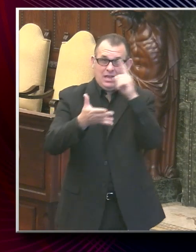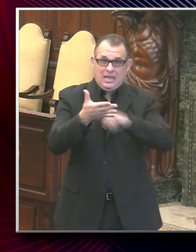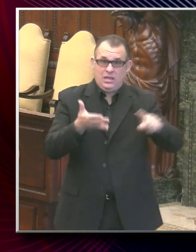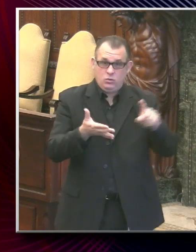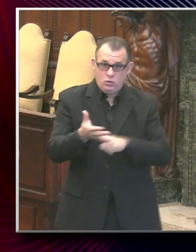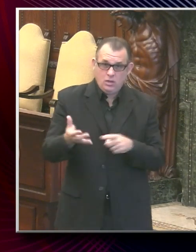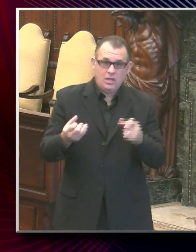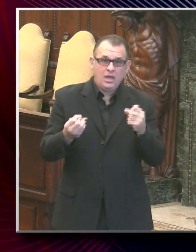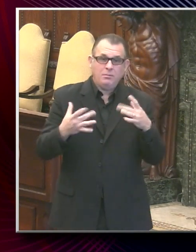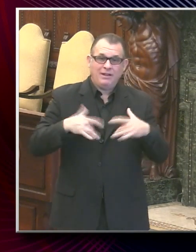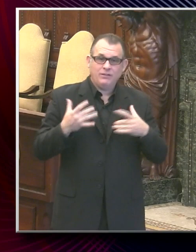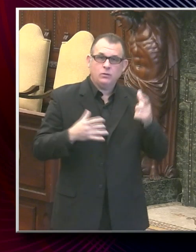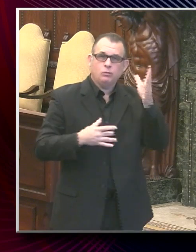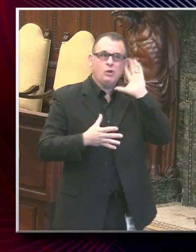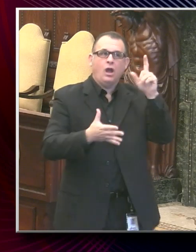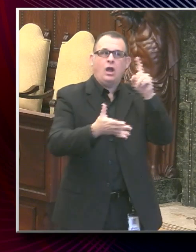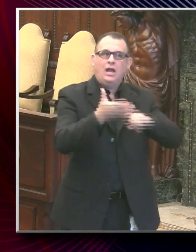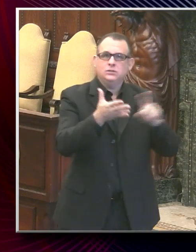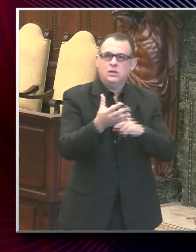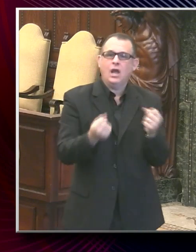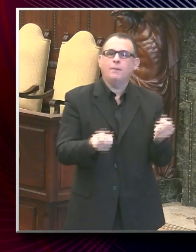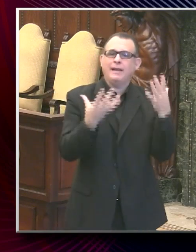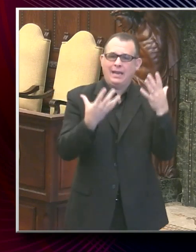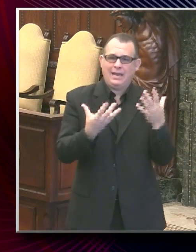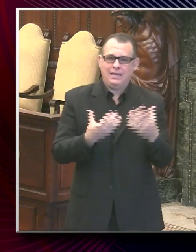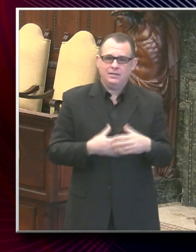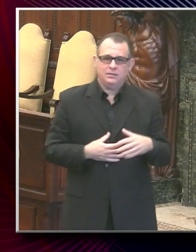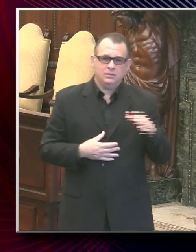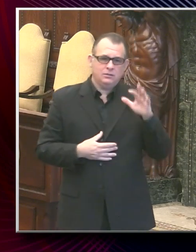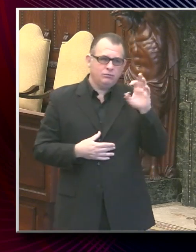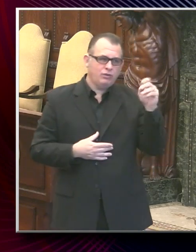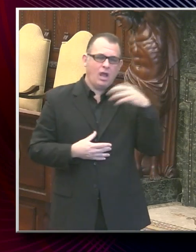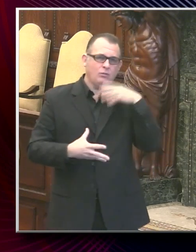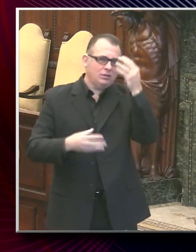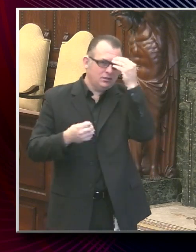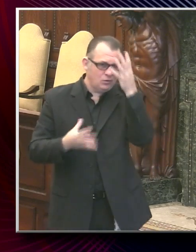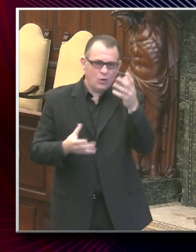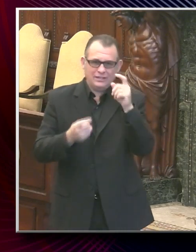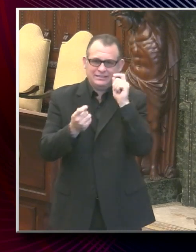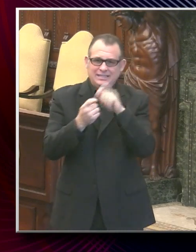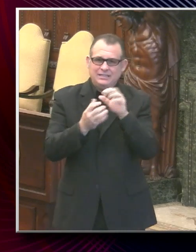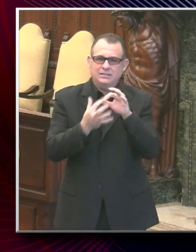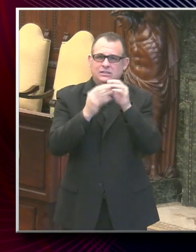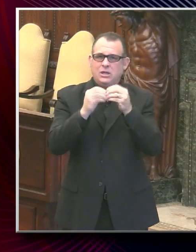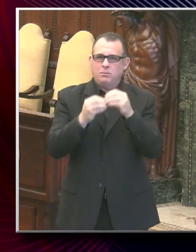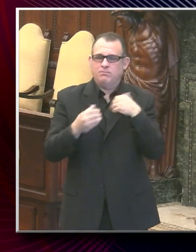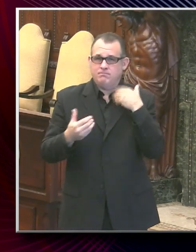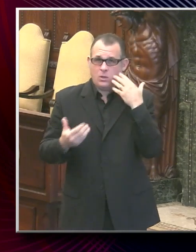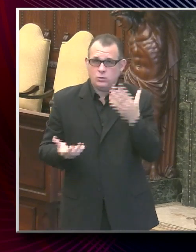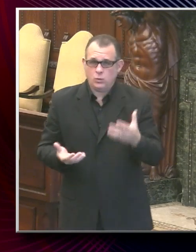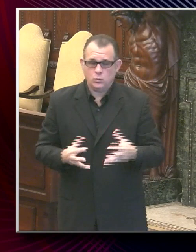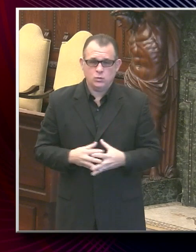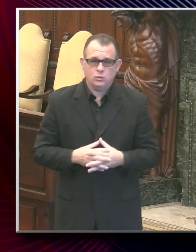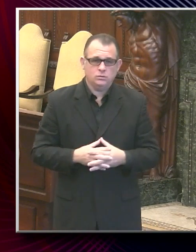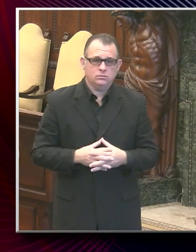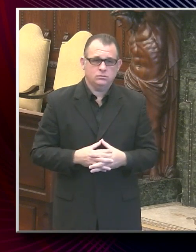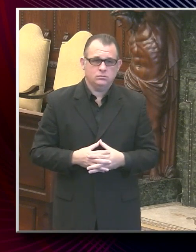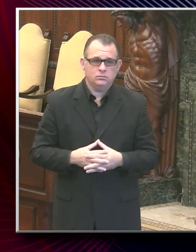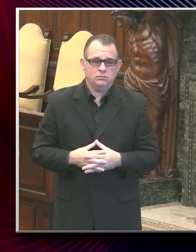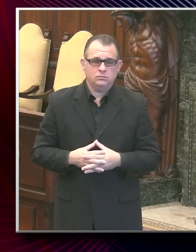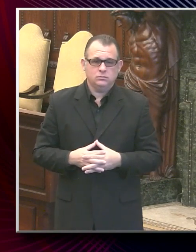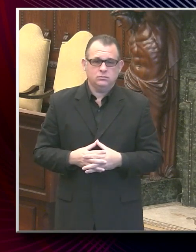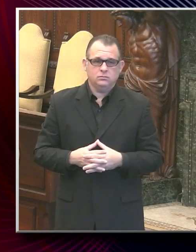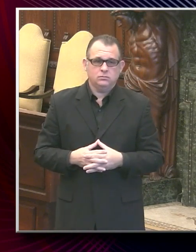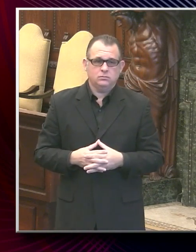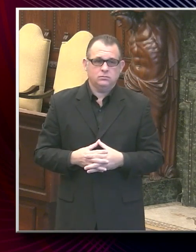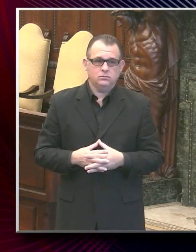I'm not sure. We'll have to get back to you with a specific number of events. I don't know. No tenemos estas cifras en estos momentos y vamos a tener